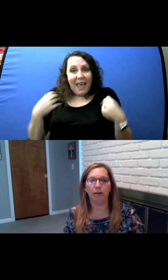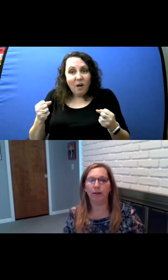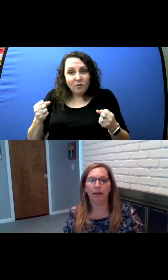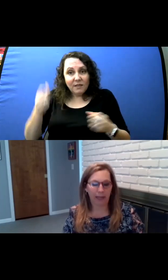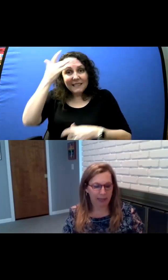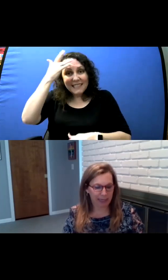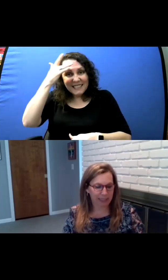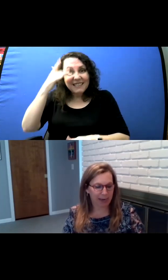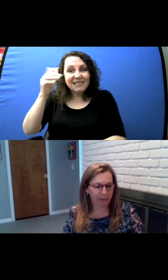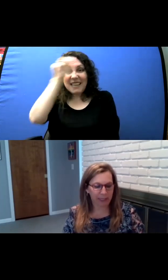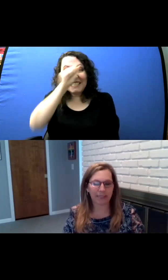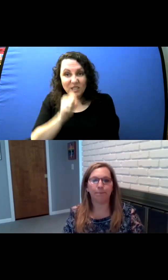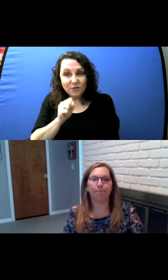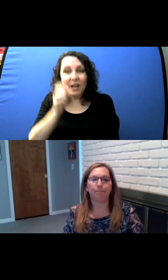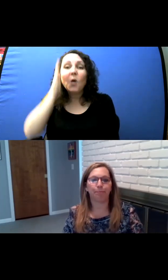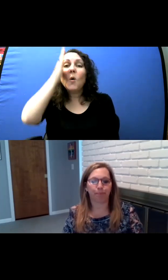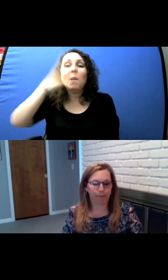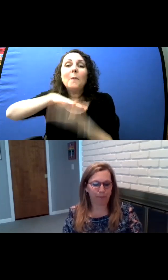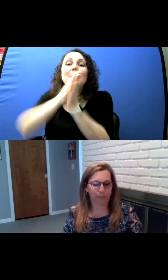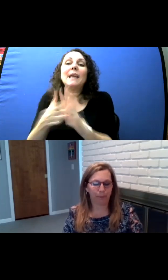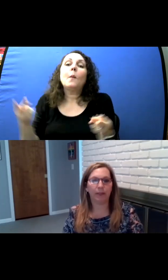well. Next slide, please.